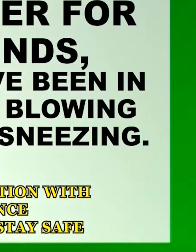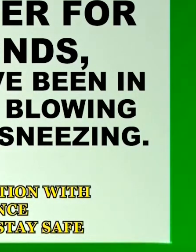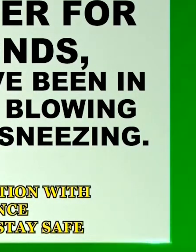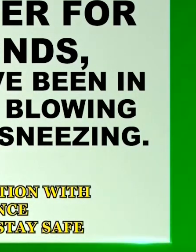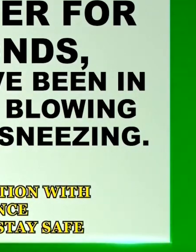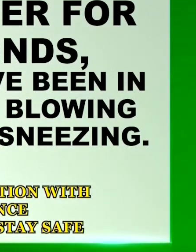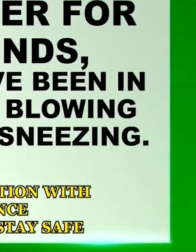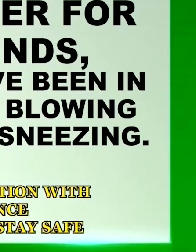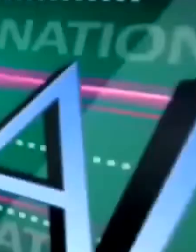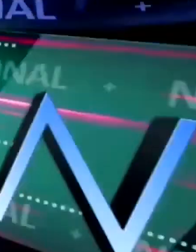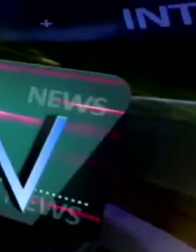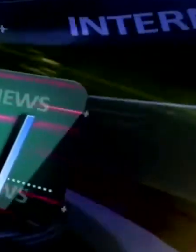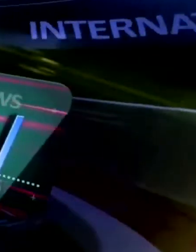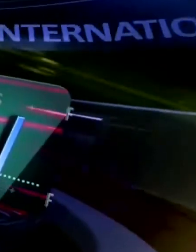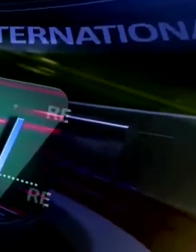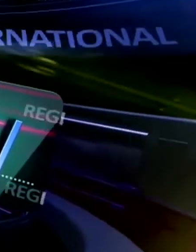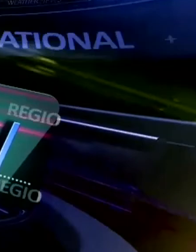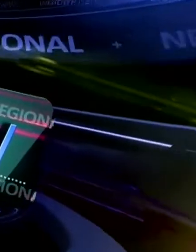safe.